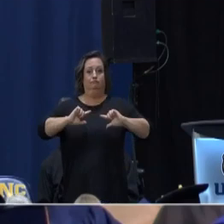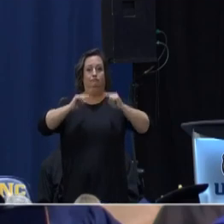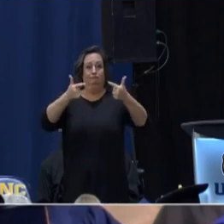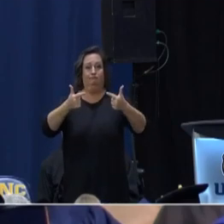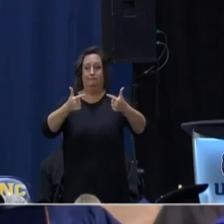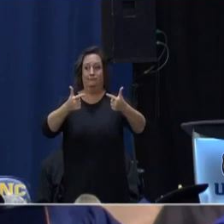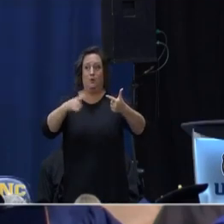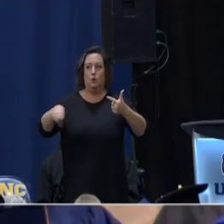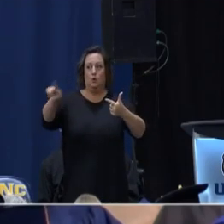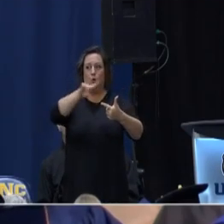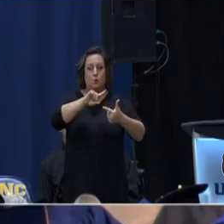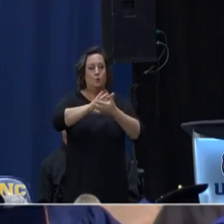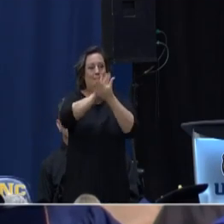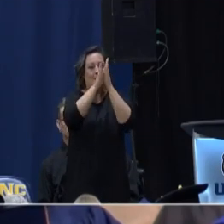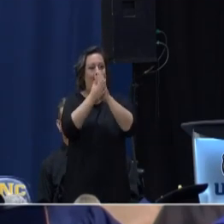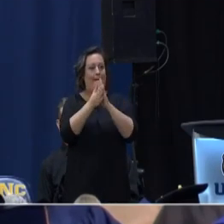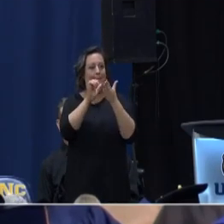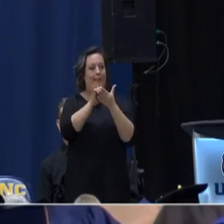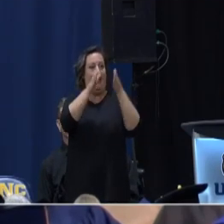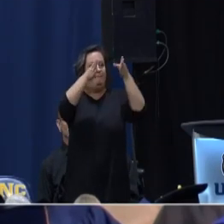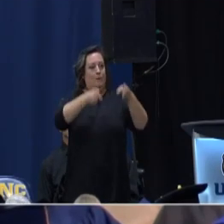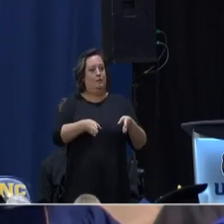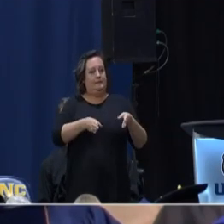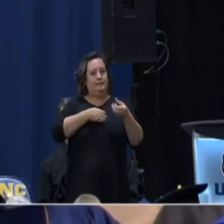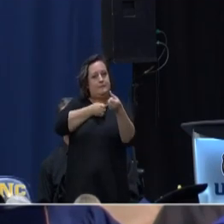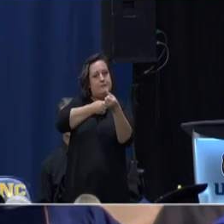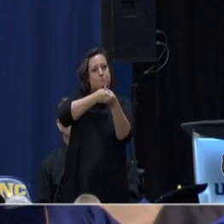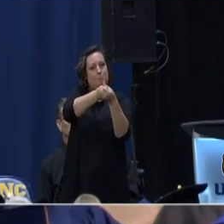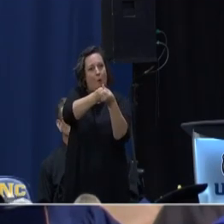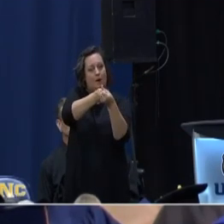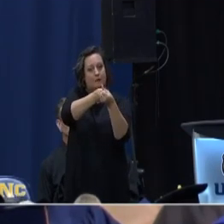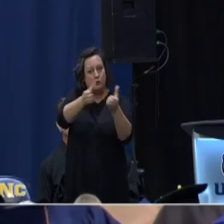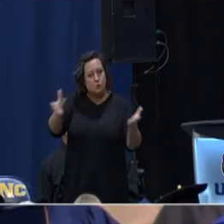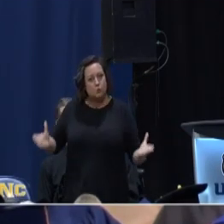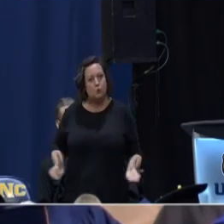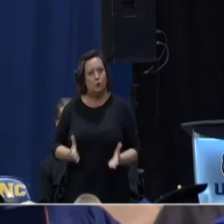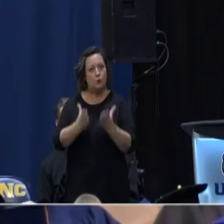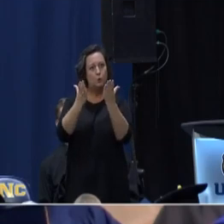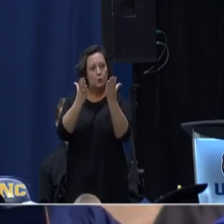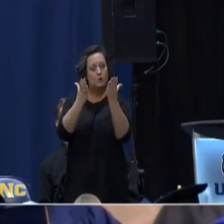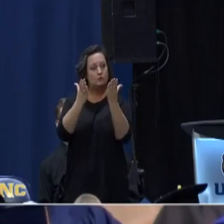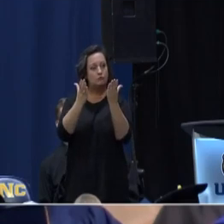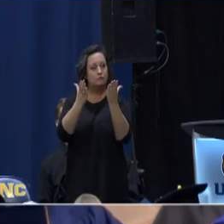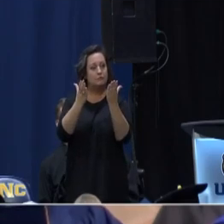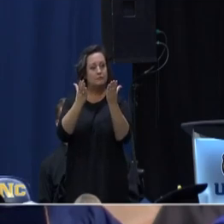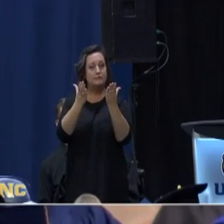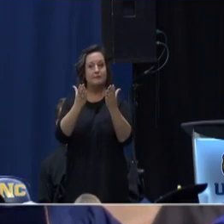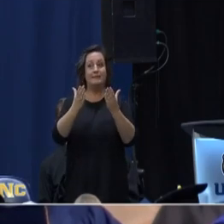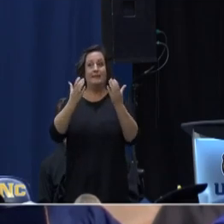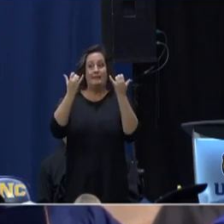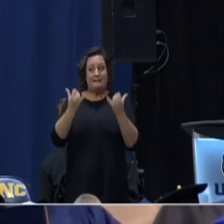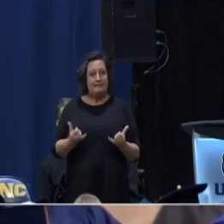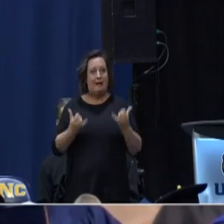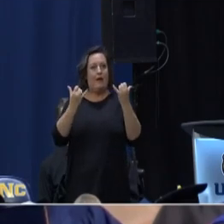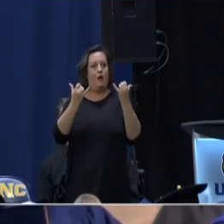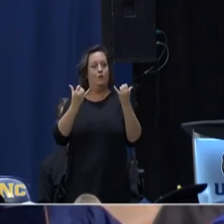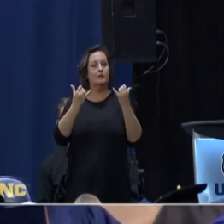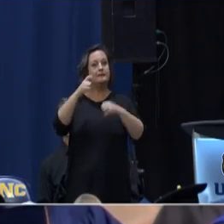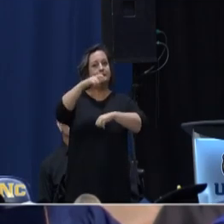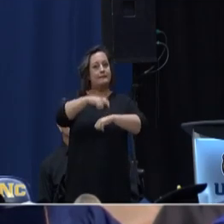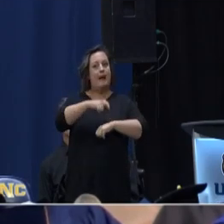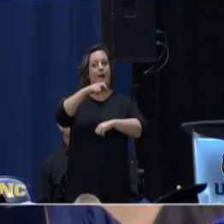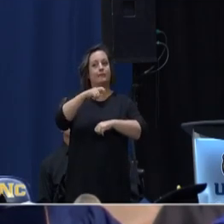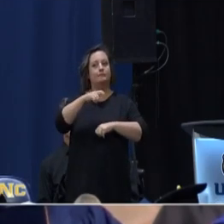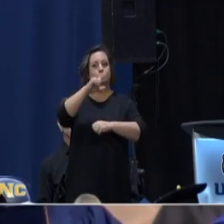for another. It's time to lift someone up who desperately needs support. It's time to believe in someone else's